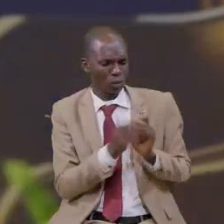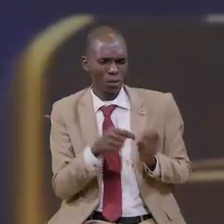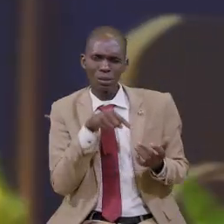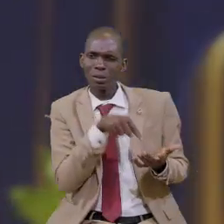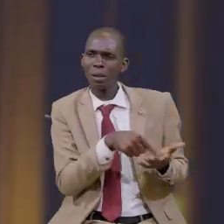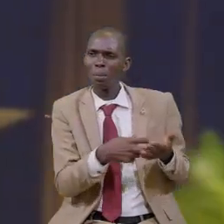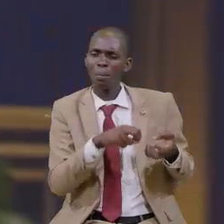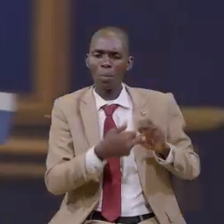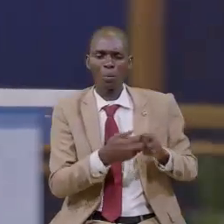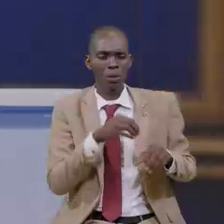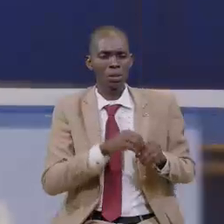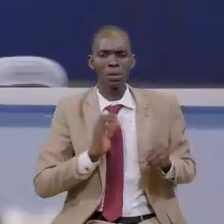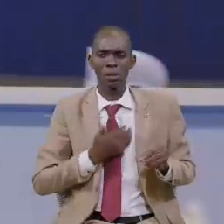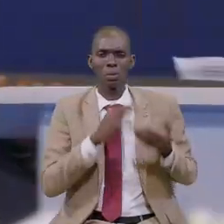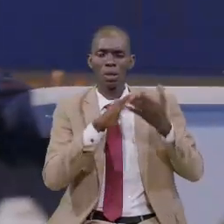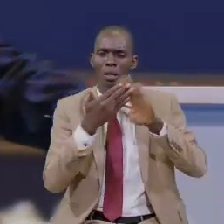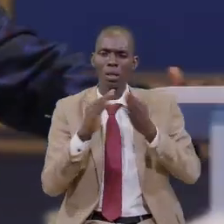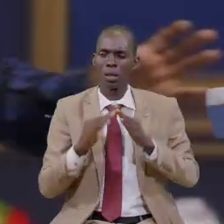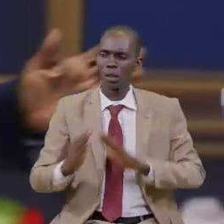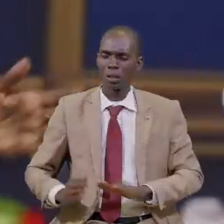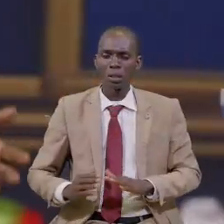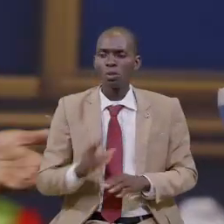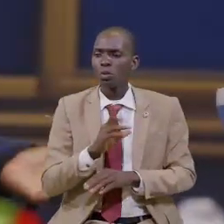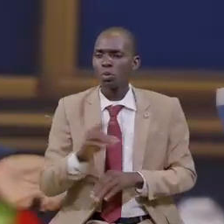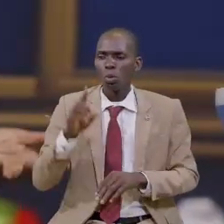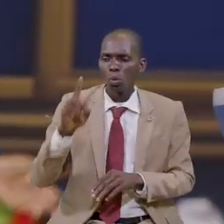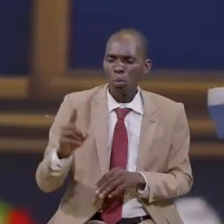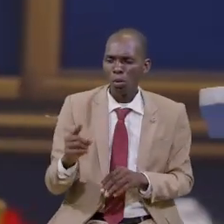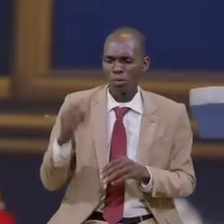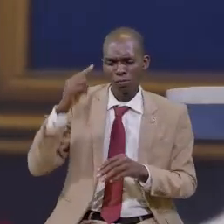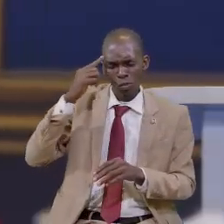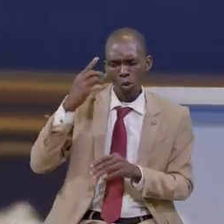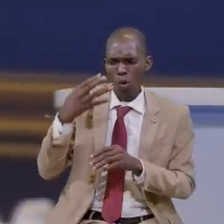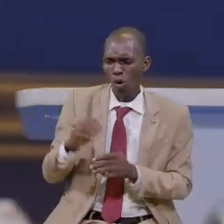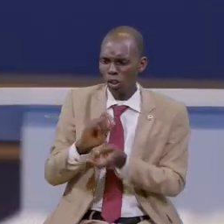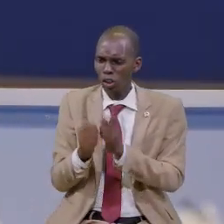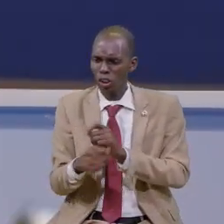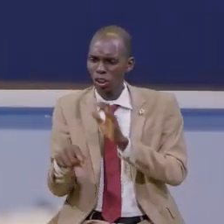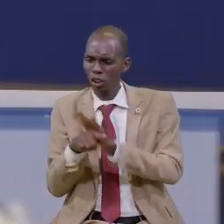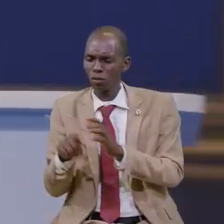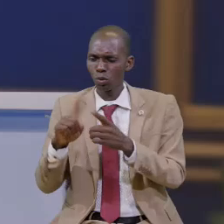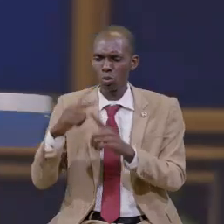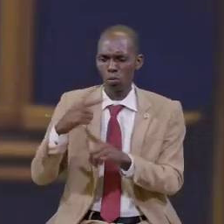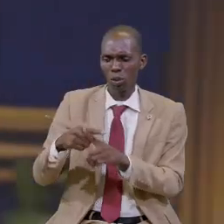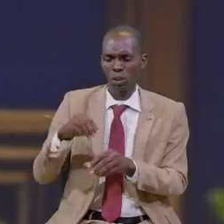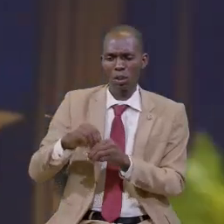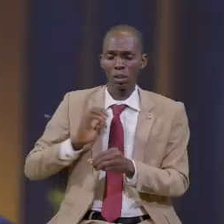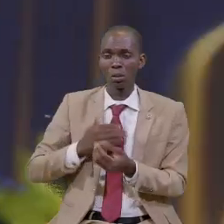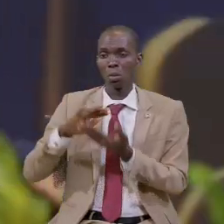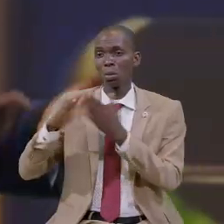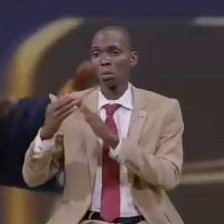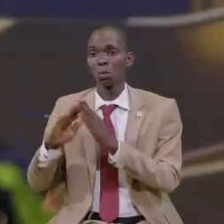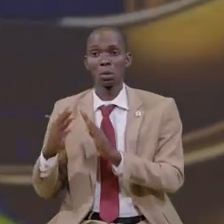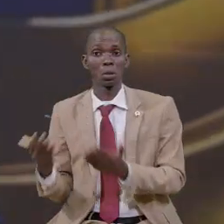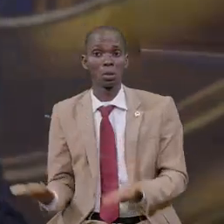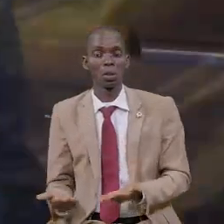ever thought of going from negative to positive in our community. Like a herd of sheep who